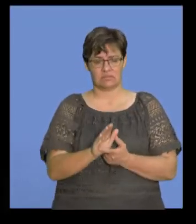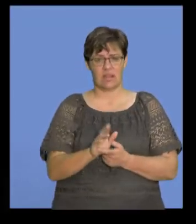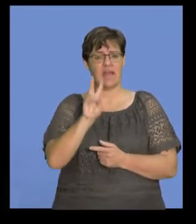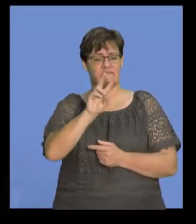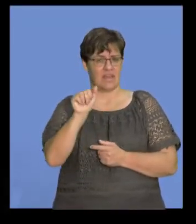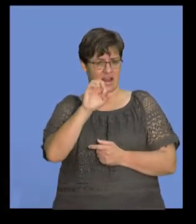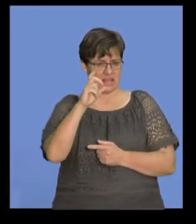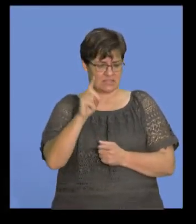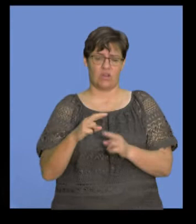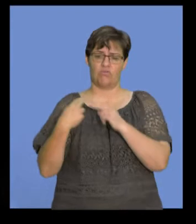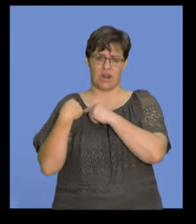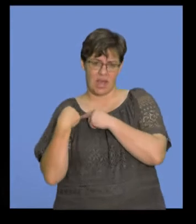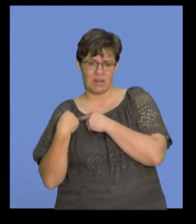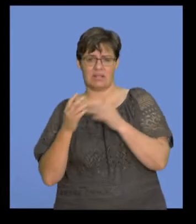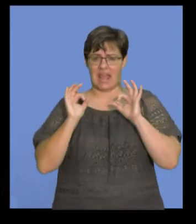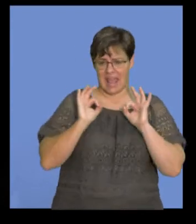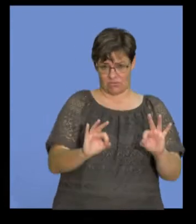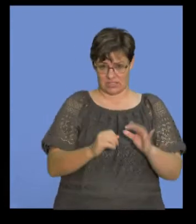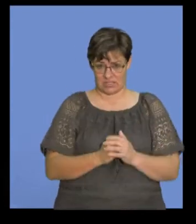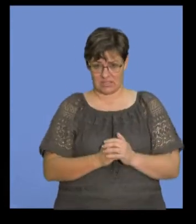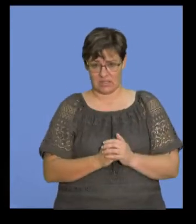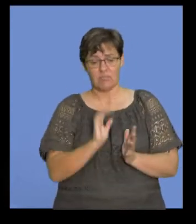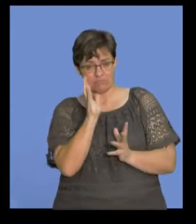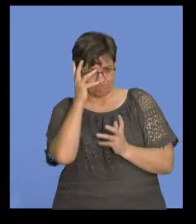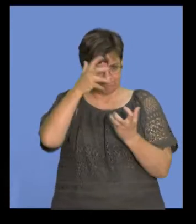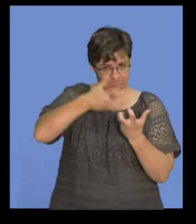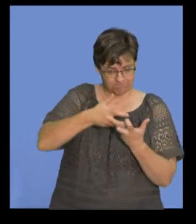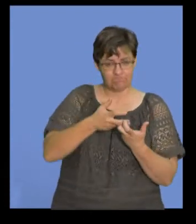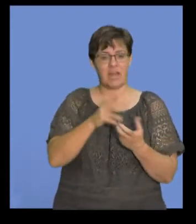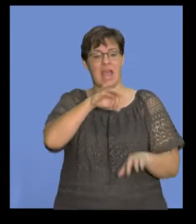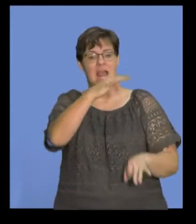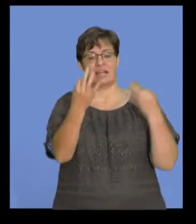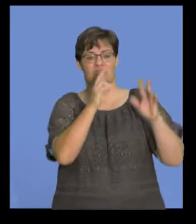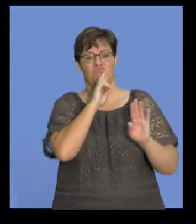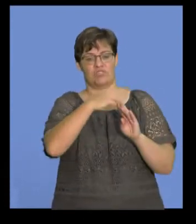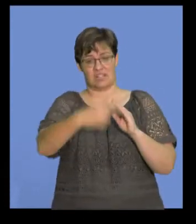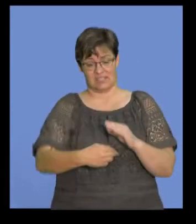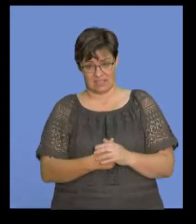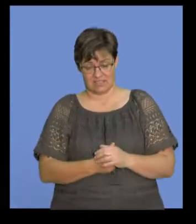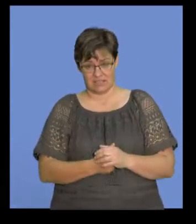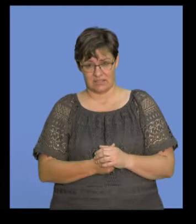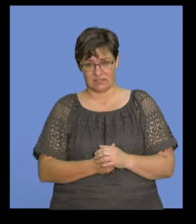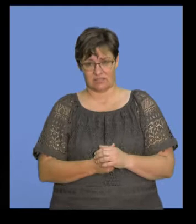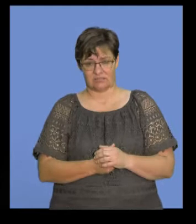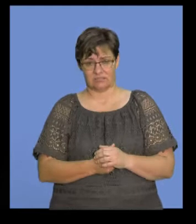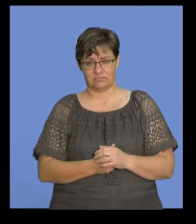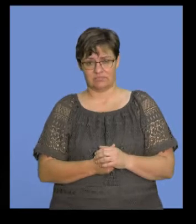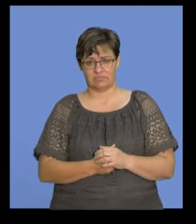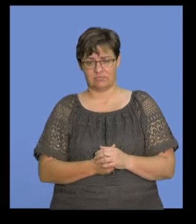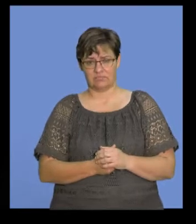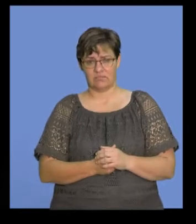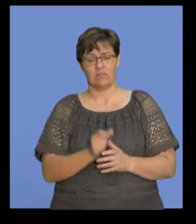exposed to the term valid, reliable, and accurate, which we need to incorporate into our analysis of results. A